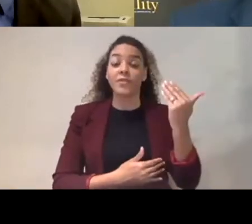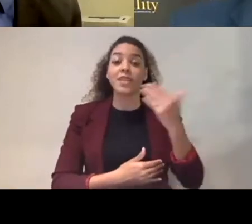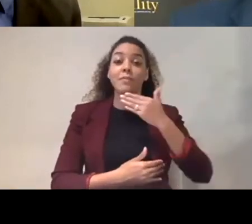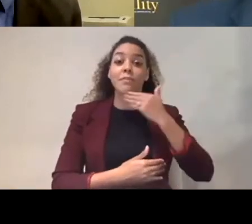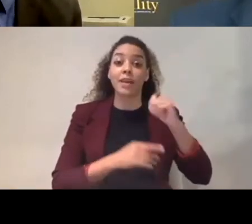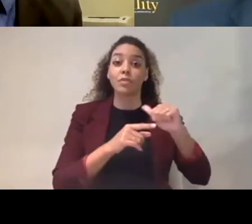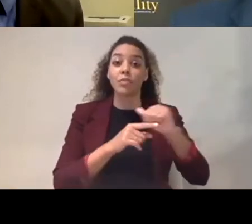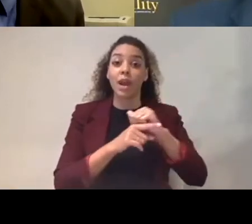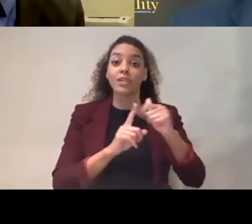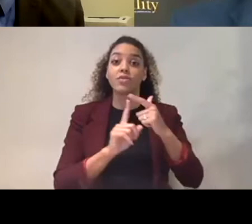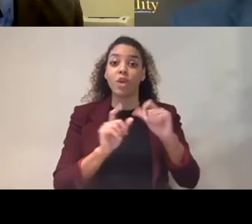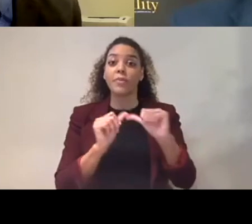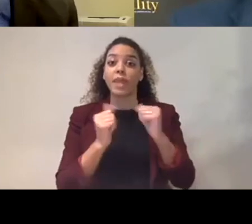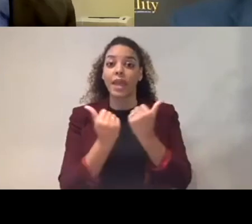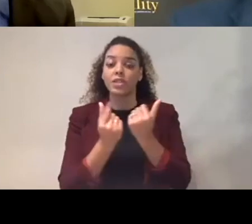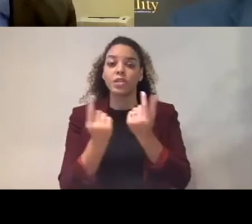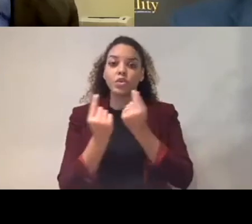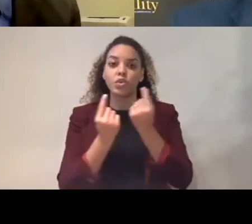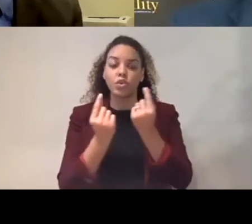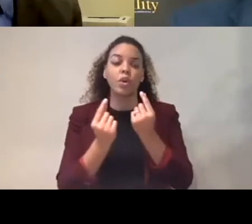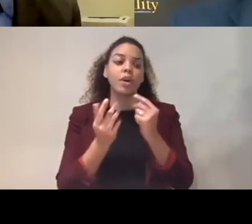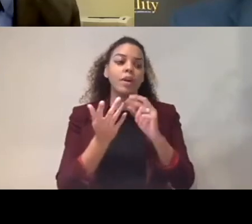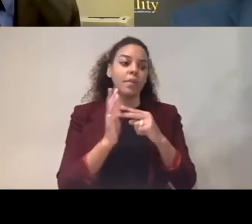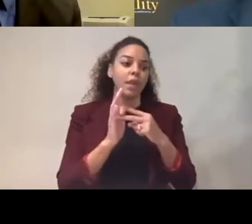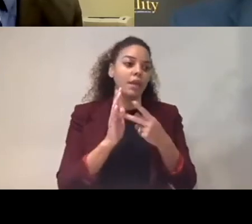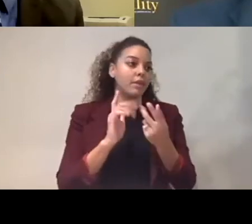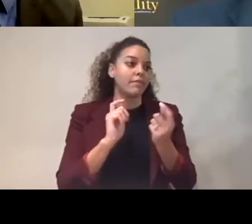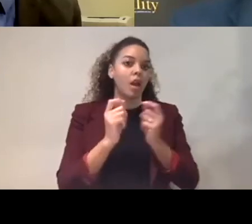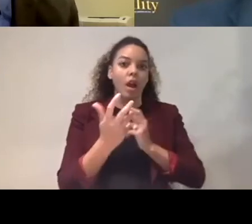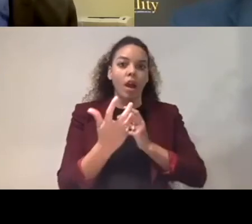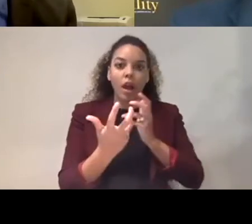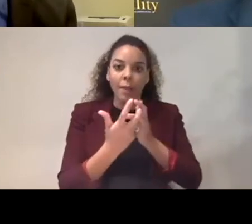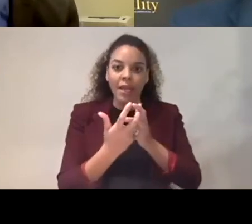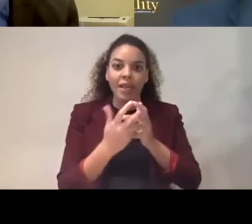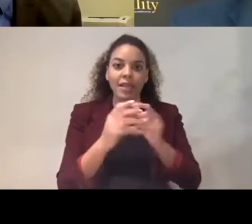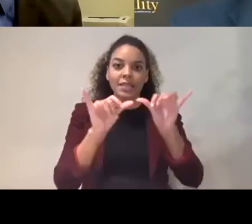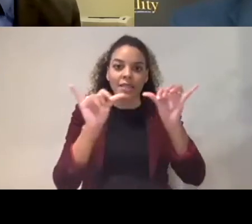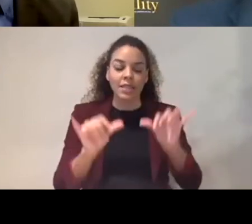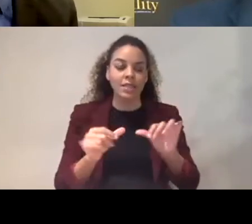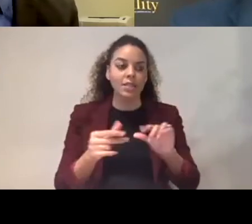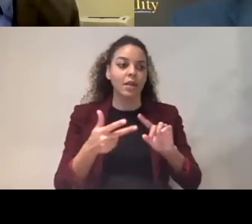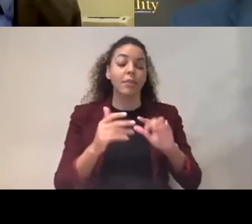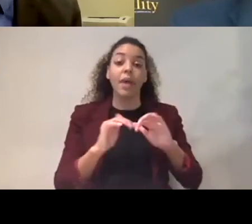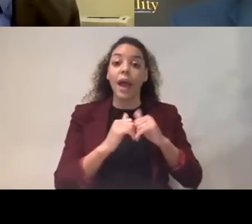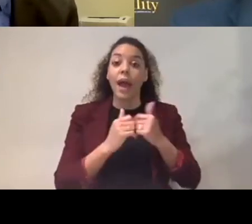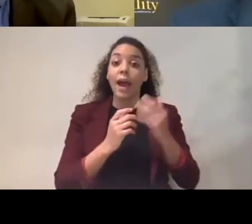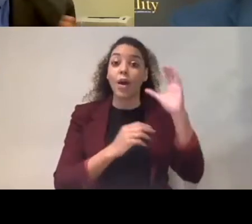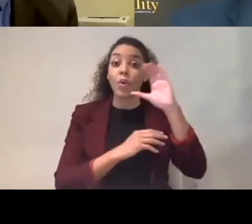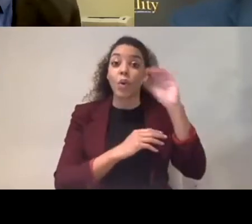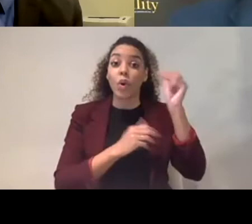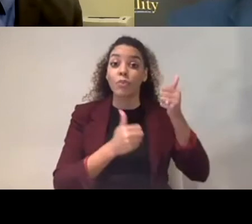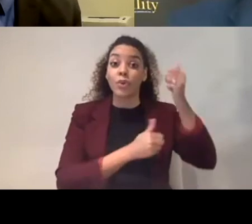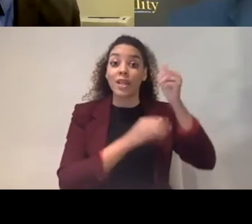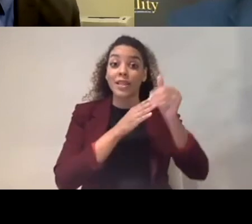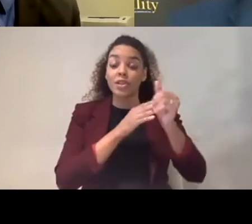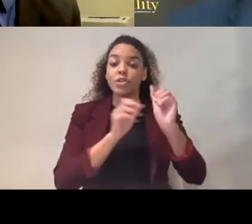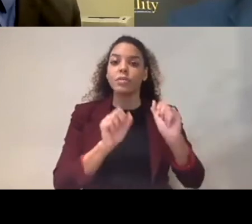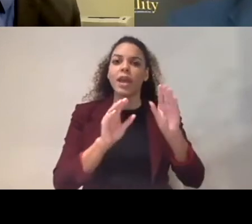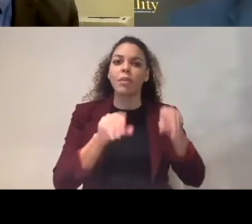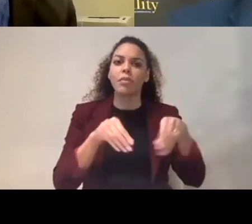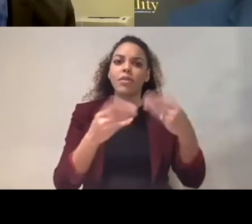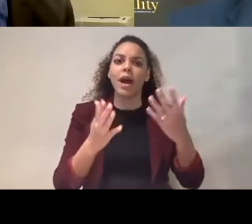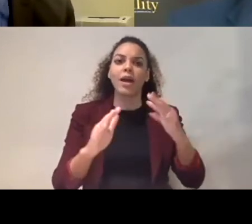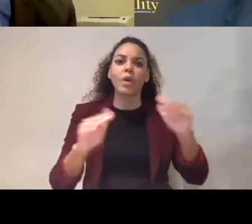agency, things like a centralized accommodation system, suggestions for how corporate leadership can give welcoming messages to people